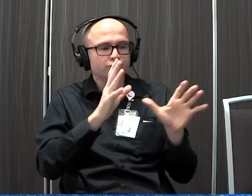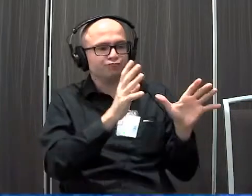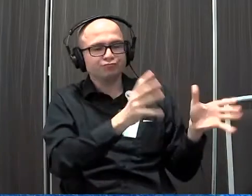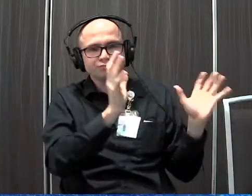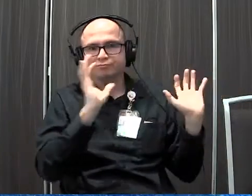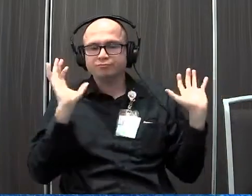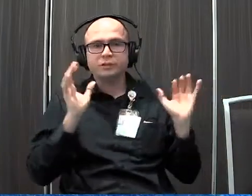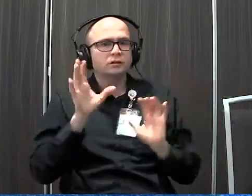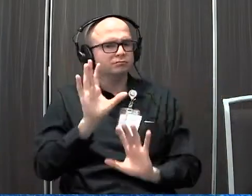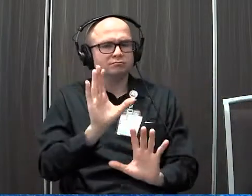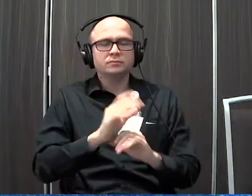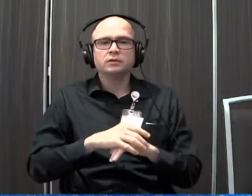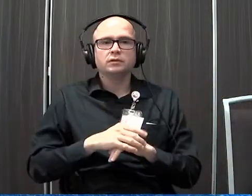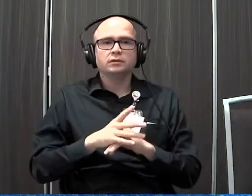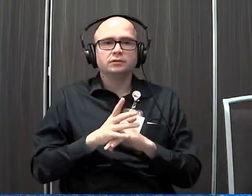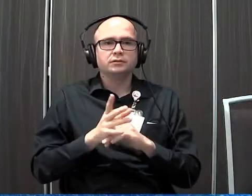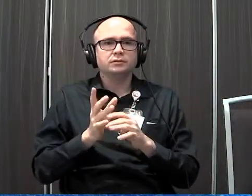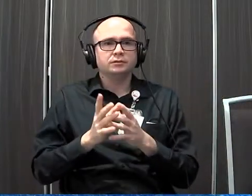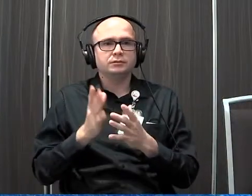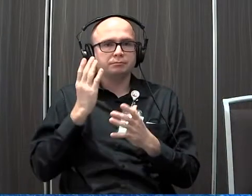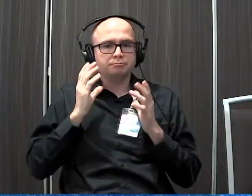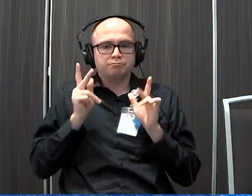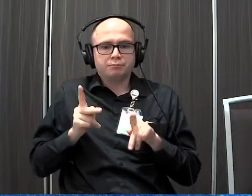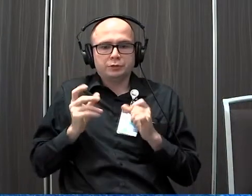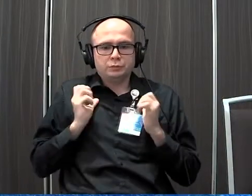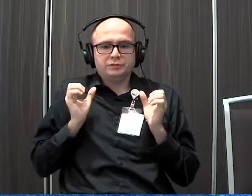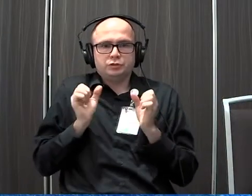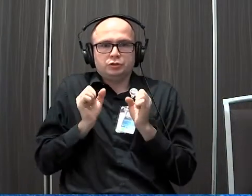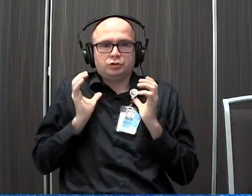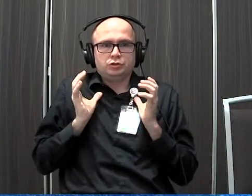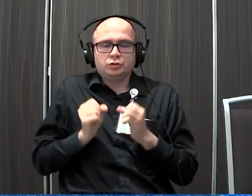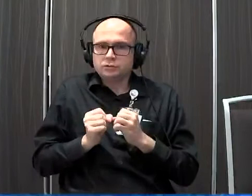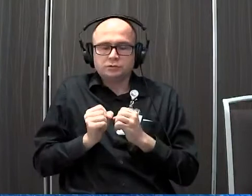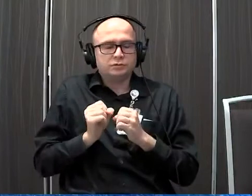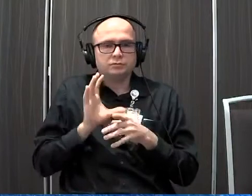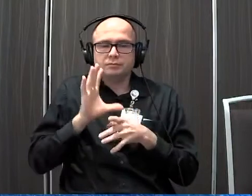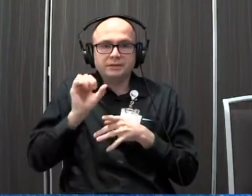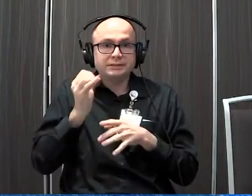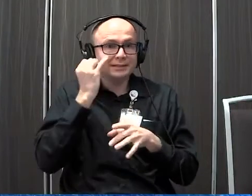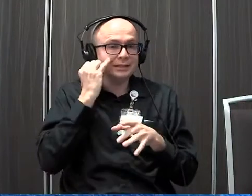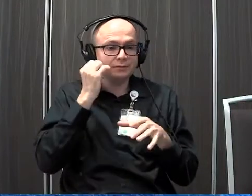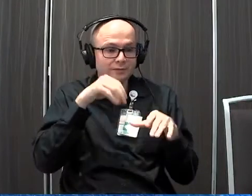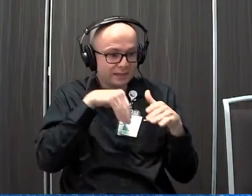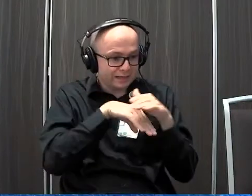The potential for individuals with charge is just amazing if they are given access to the